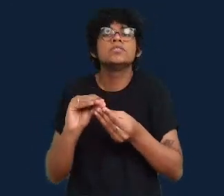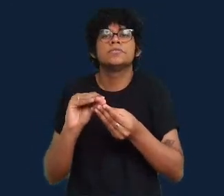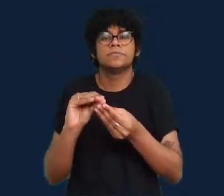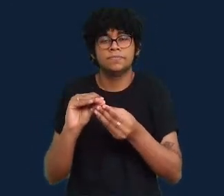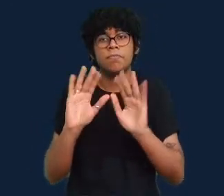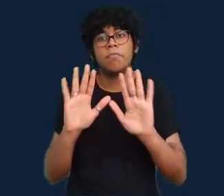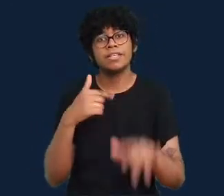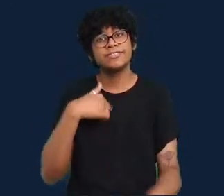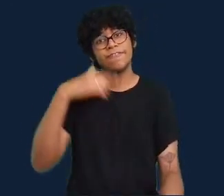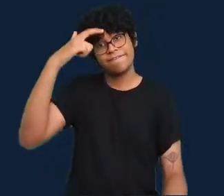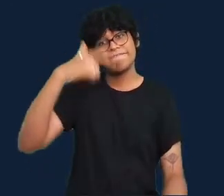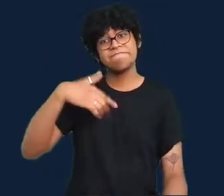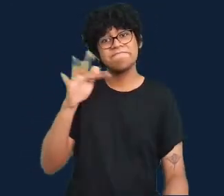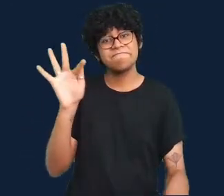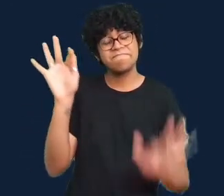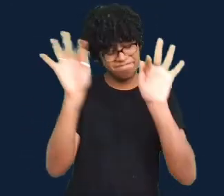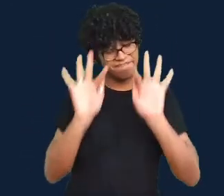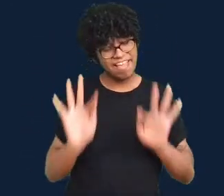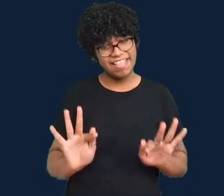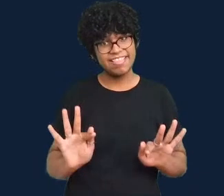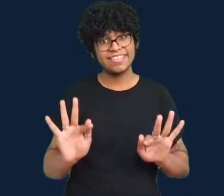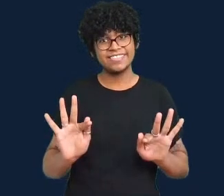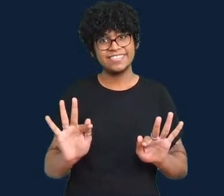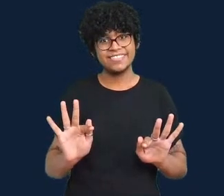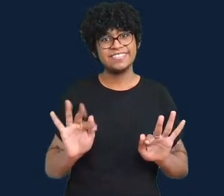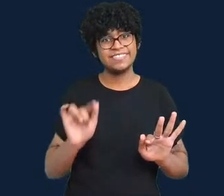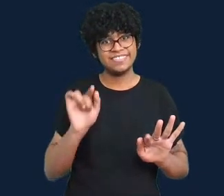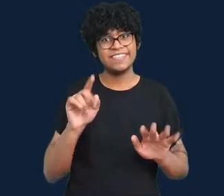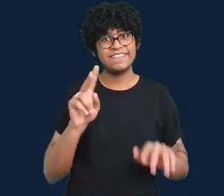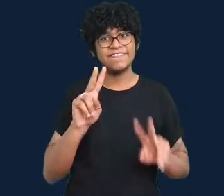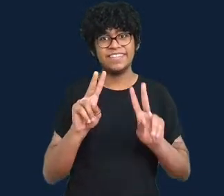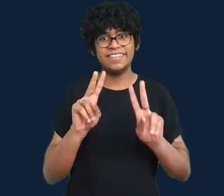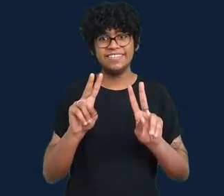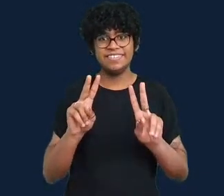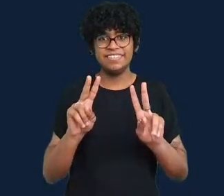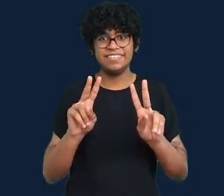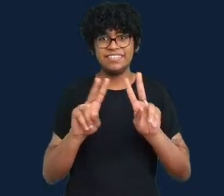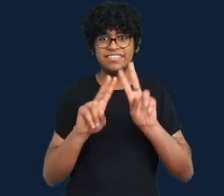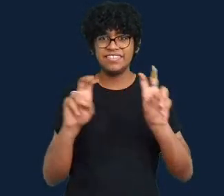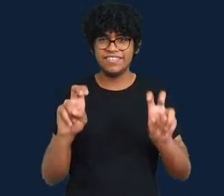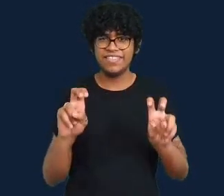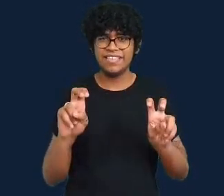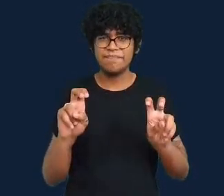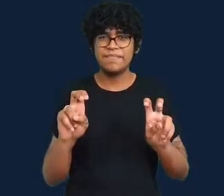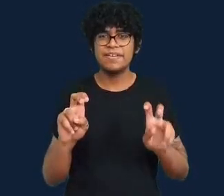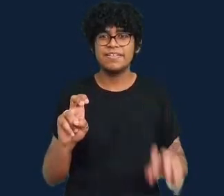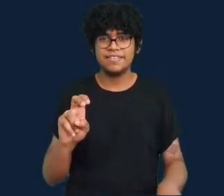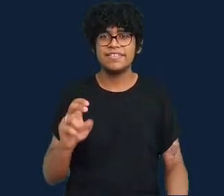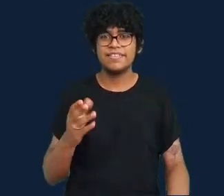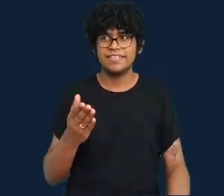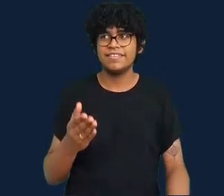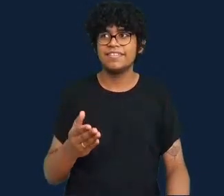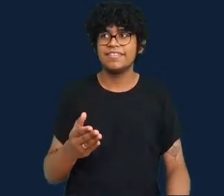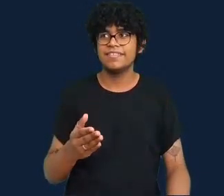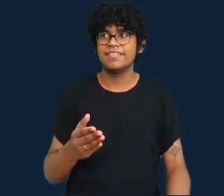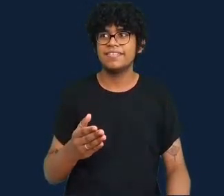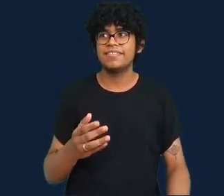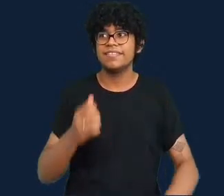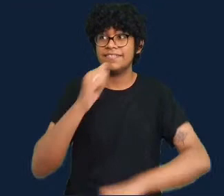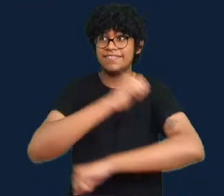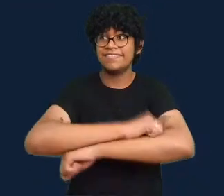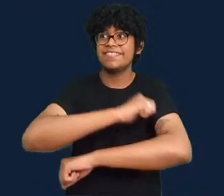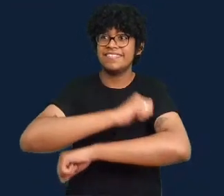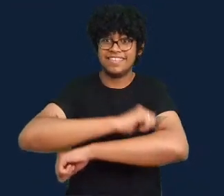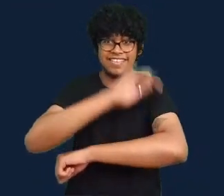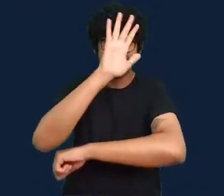Moritz Stefanek. Yeah. I had a work of him in an exhibition that I